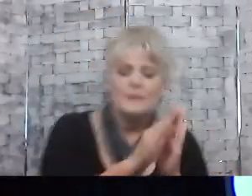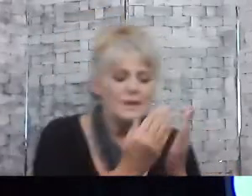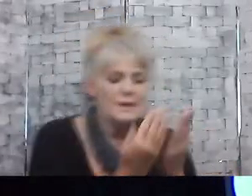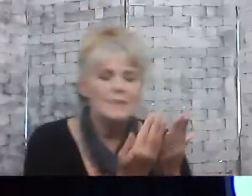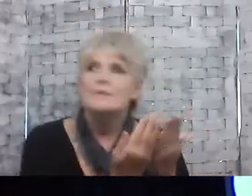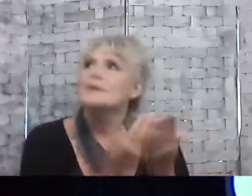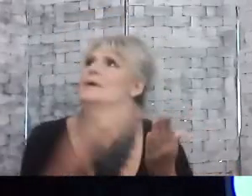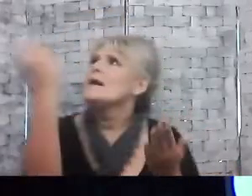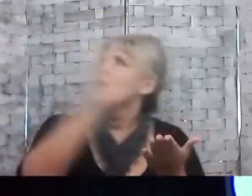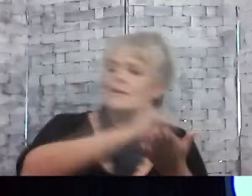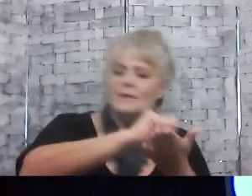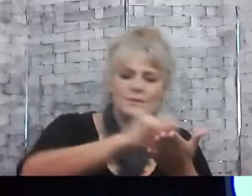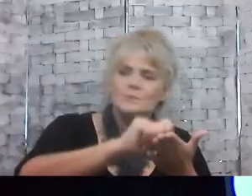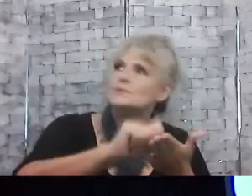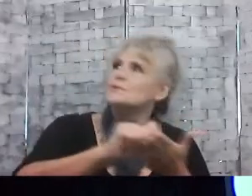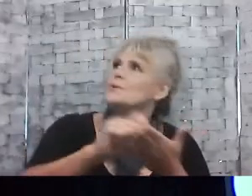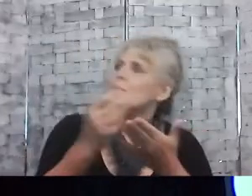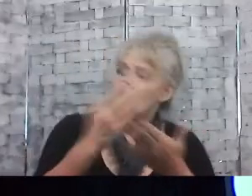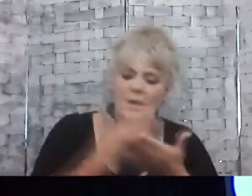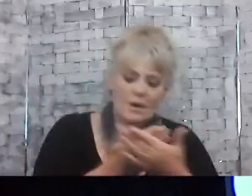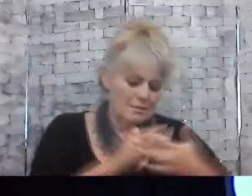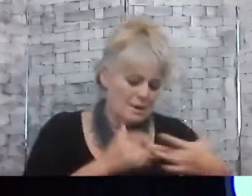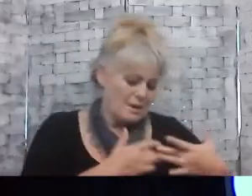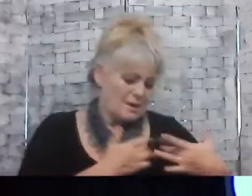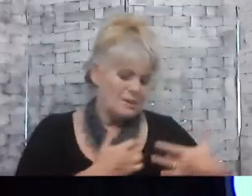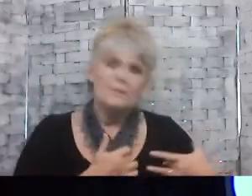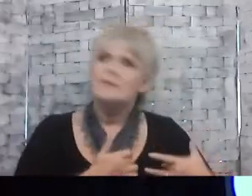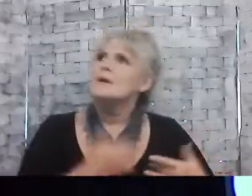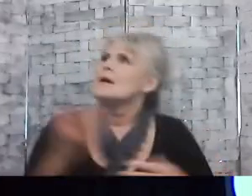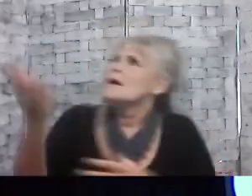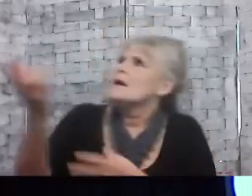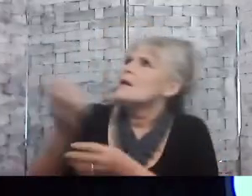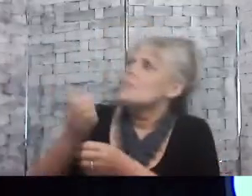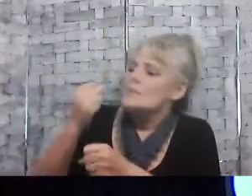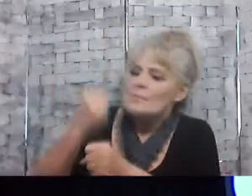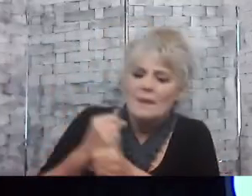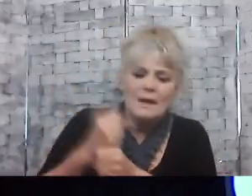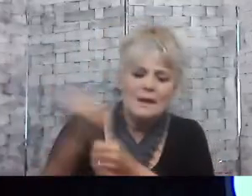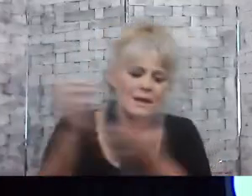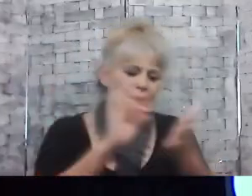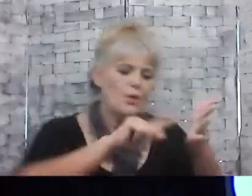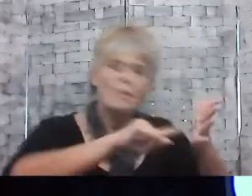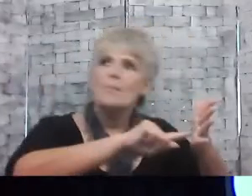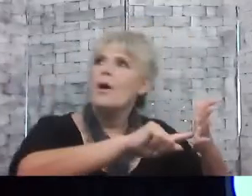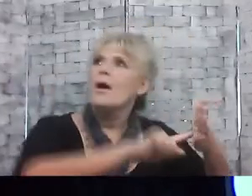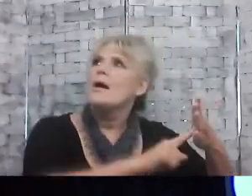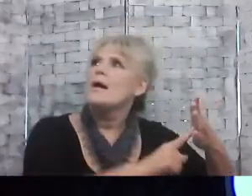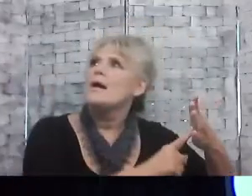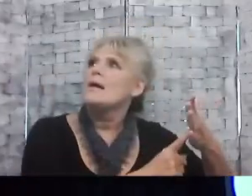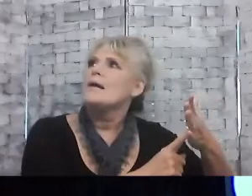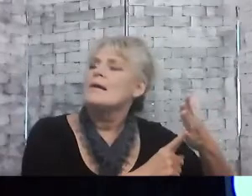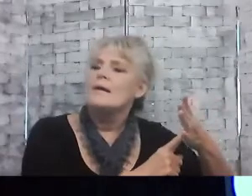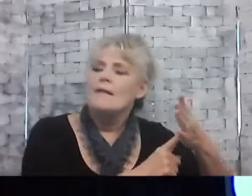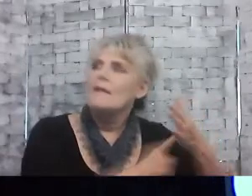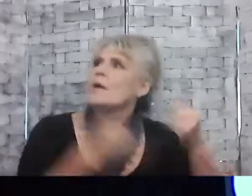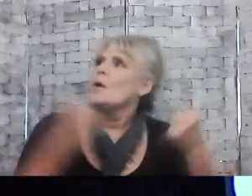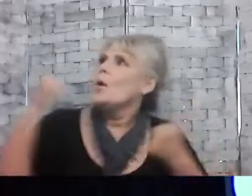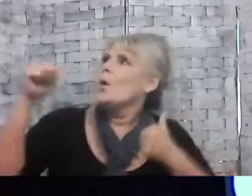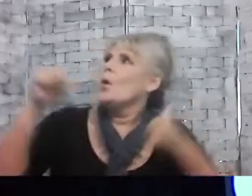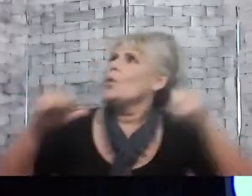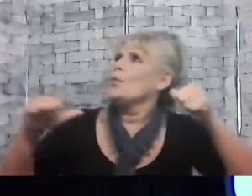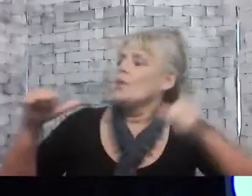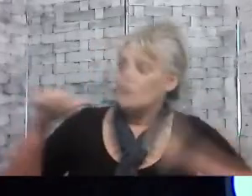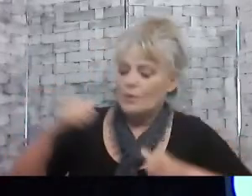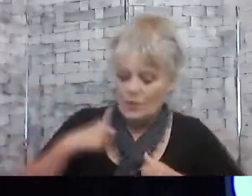your story on my heart, come on and make your mark. Author of my